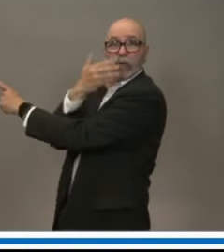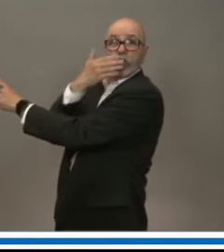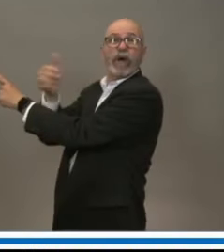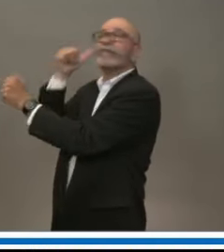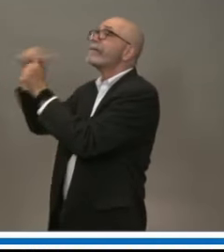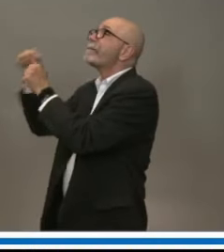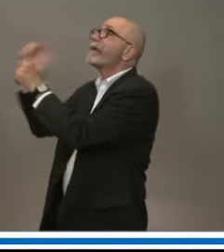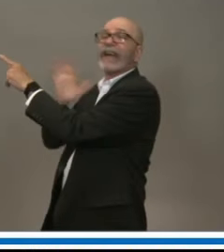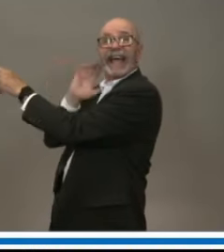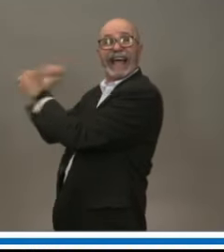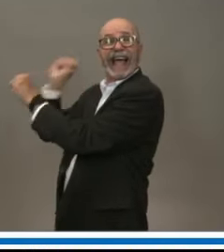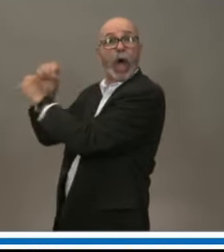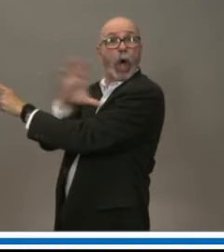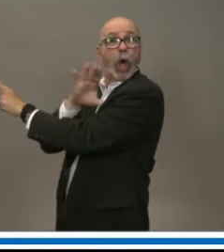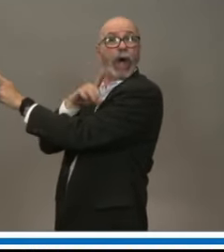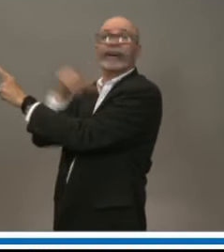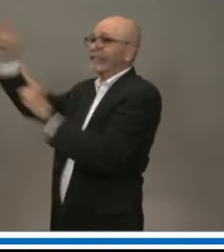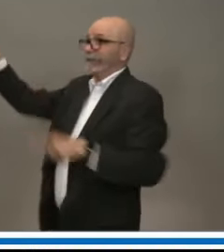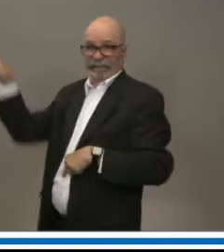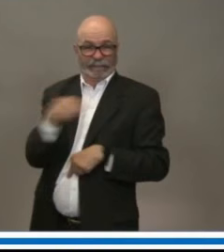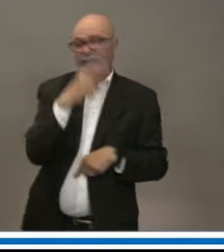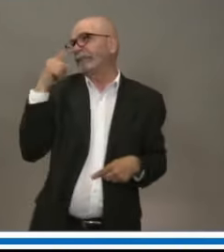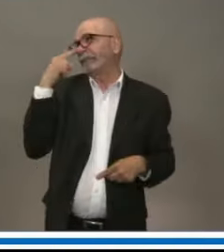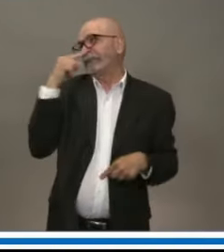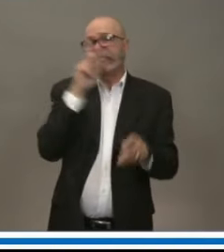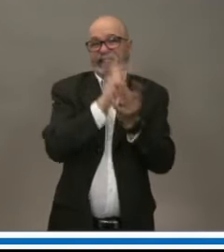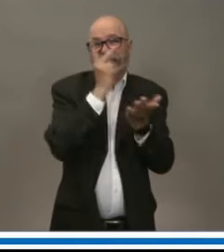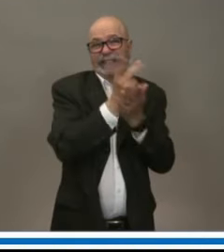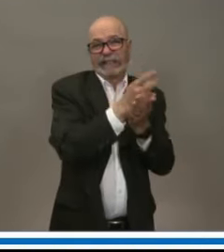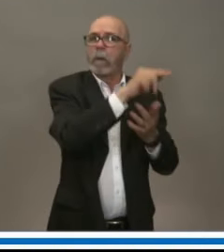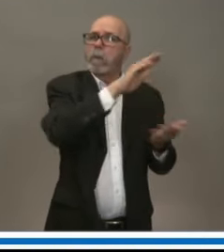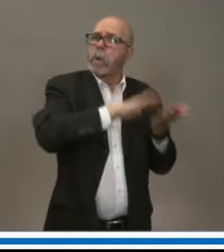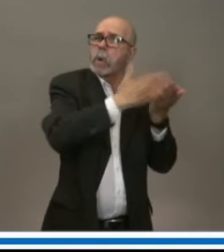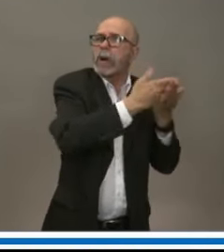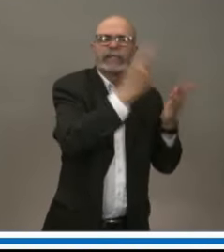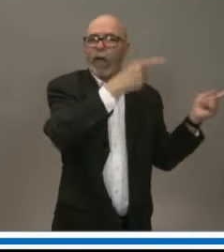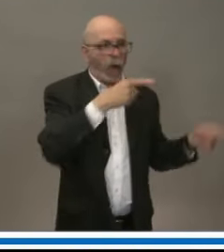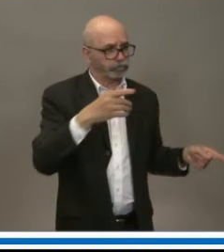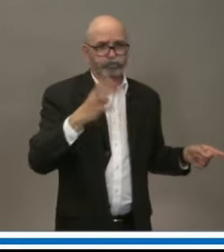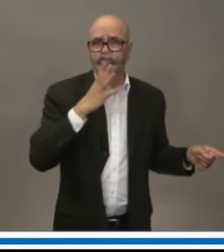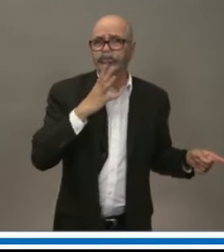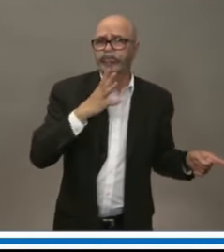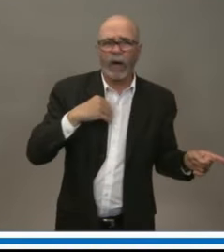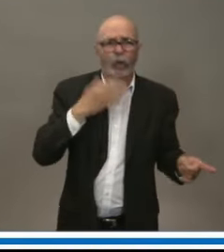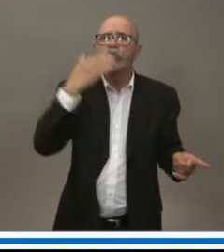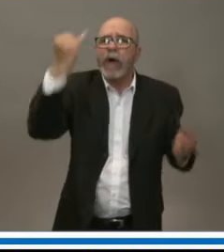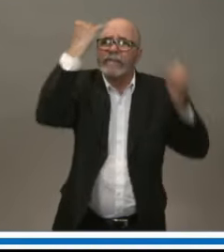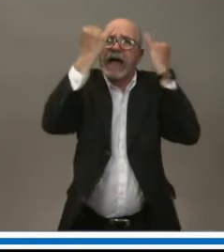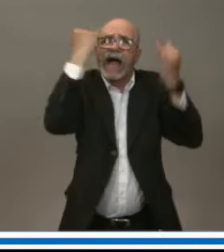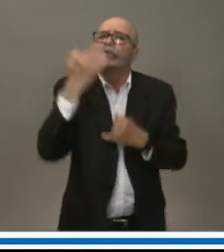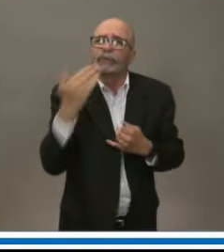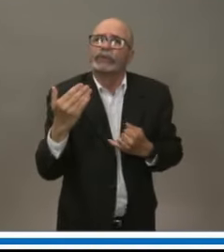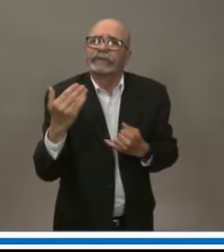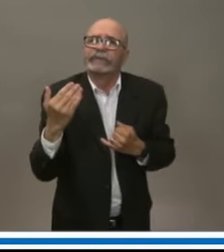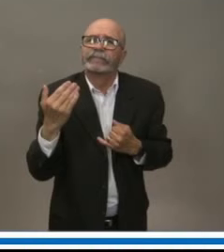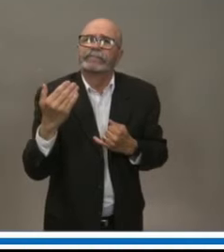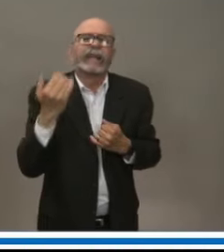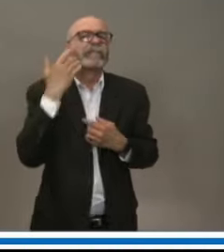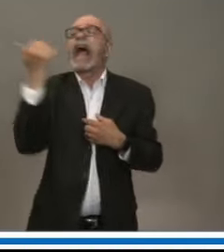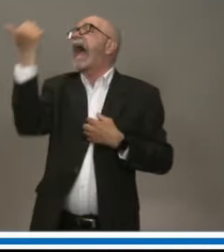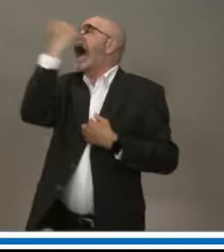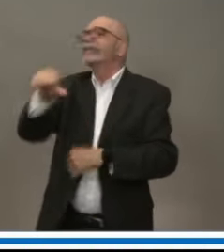Northwood. There's lots of different ways that they can reach out for help. But they need to know any long-term care facility that